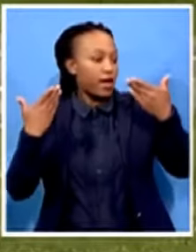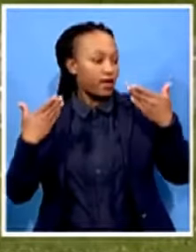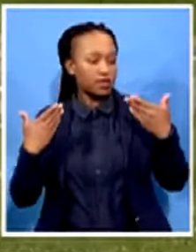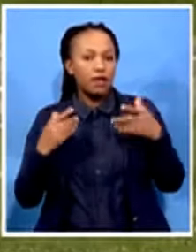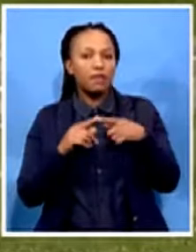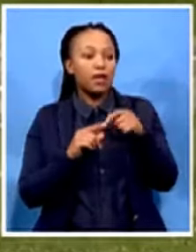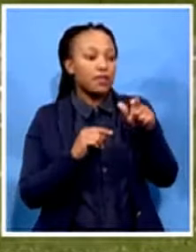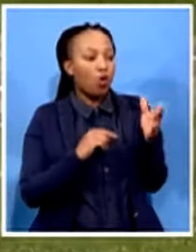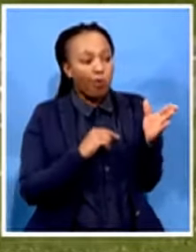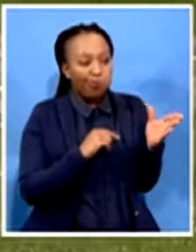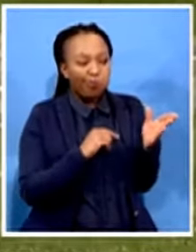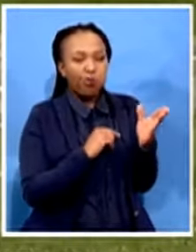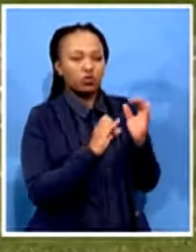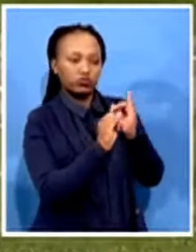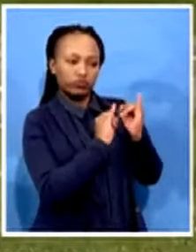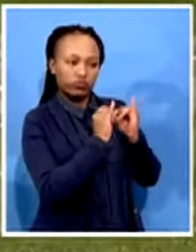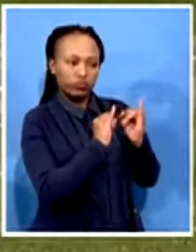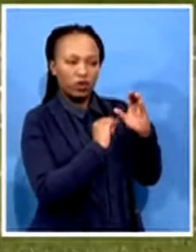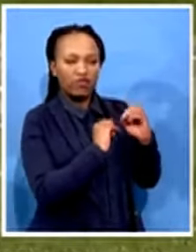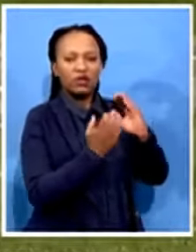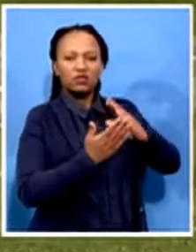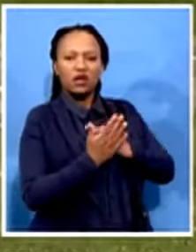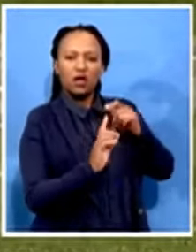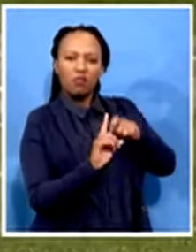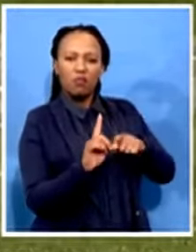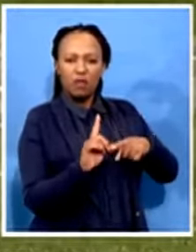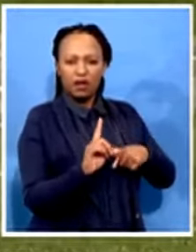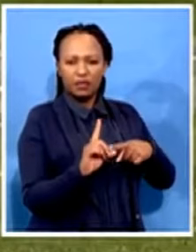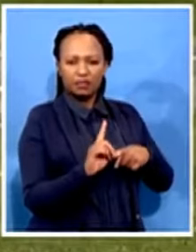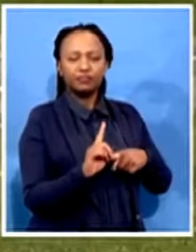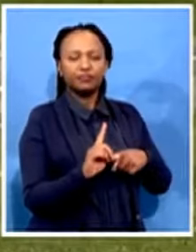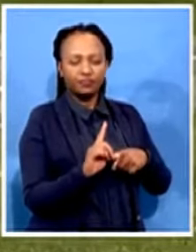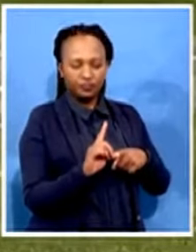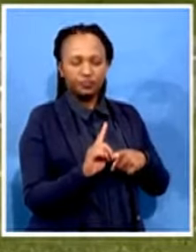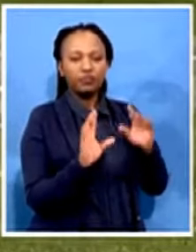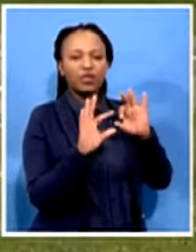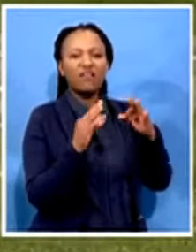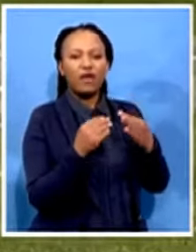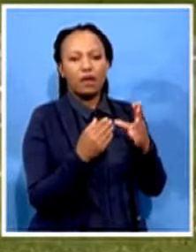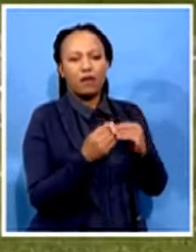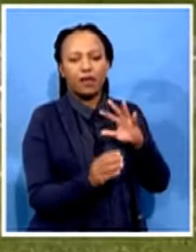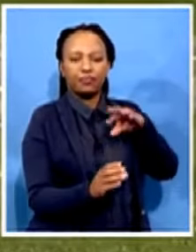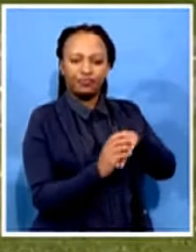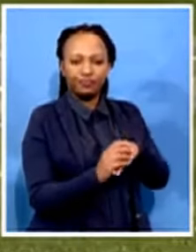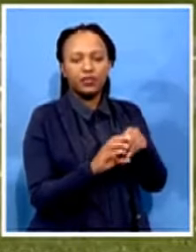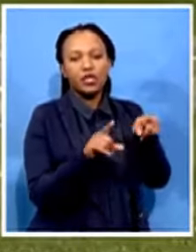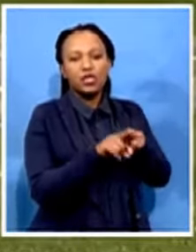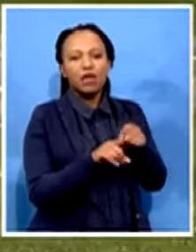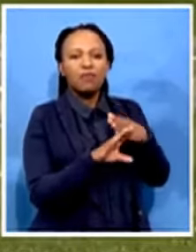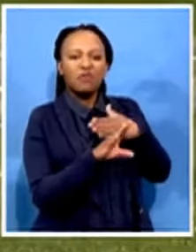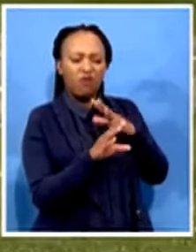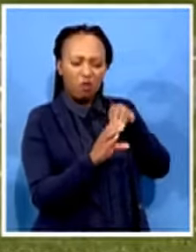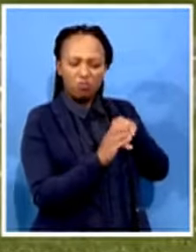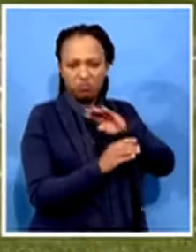someone who has relatives that have also served in the military, and she is the Deputy President of the